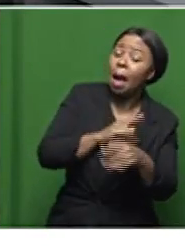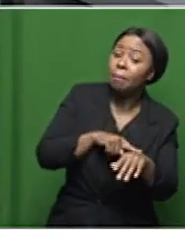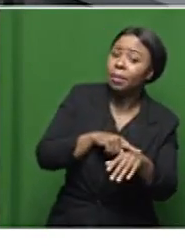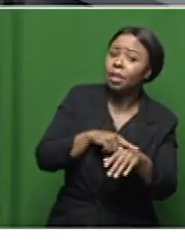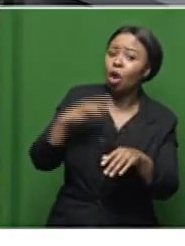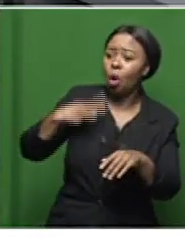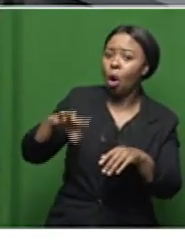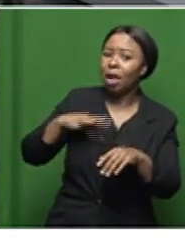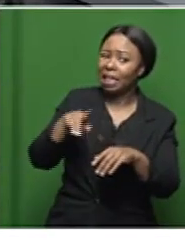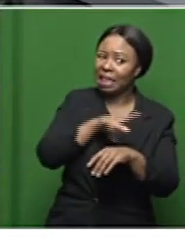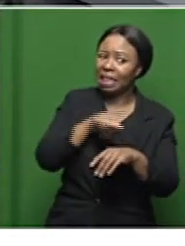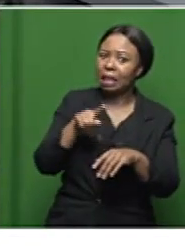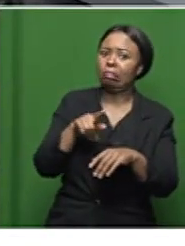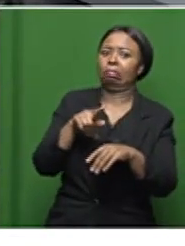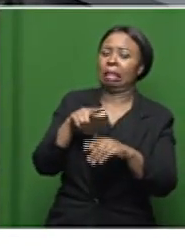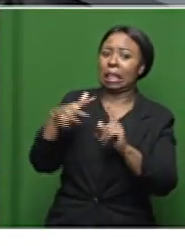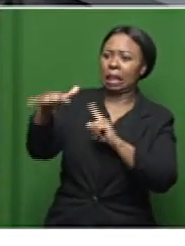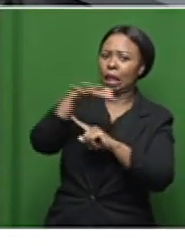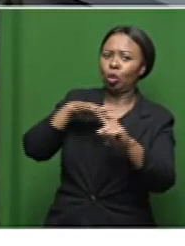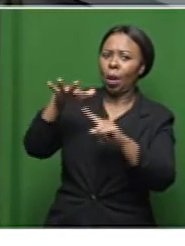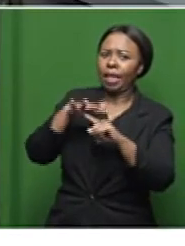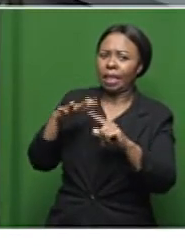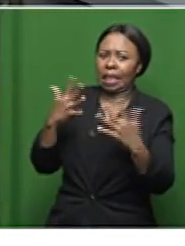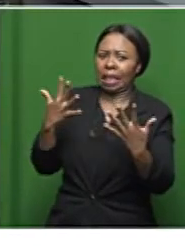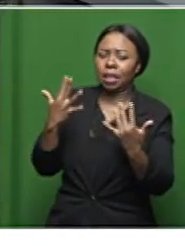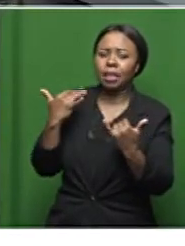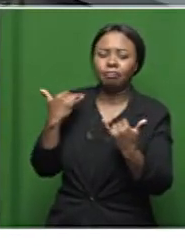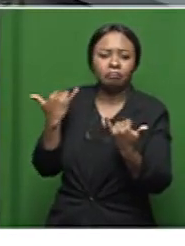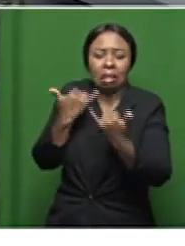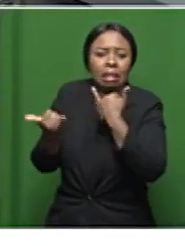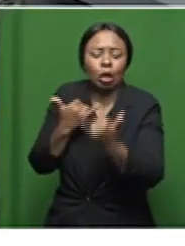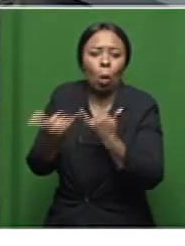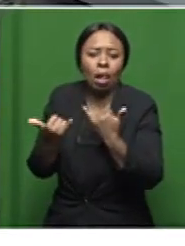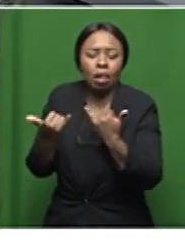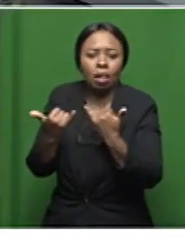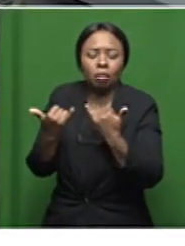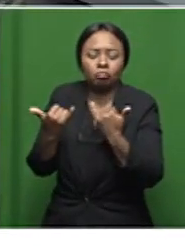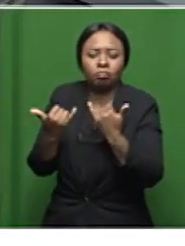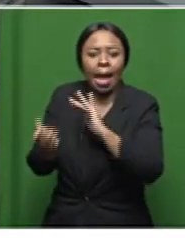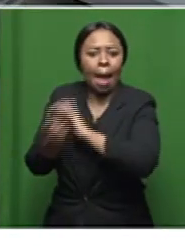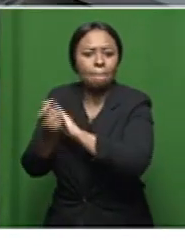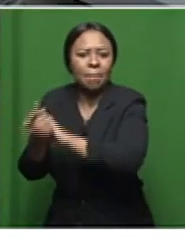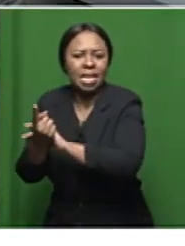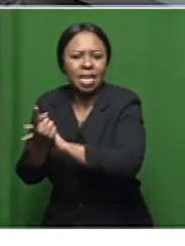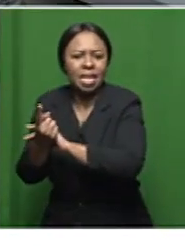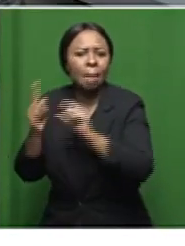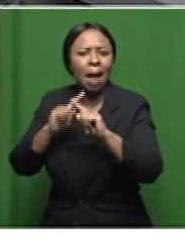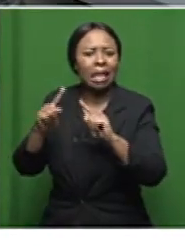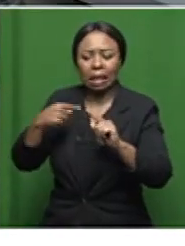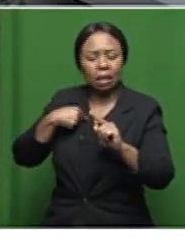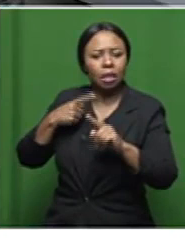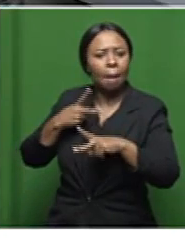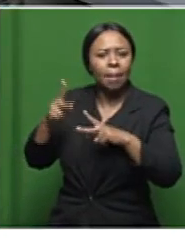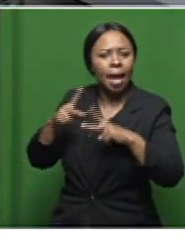in situations that put them there, into sexual, activity when they're haven't planned for it.